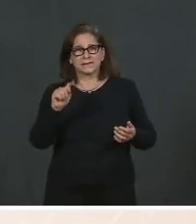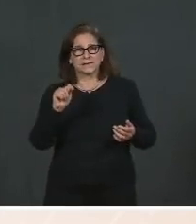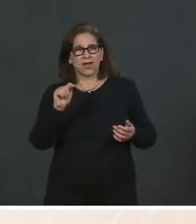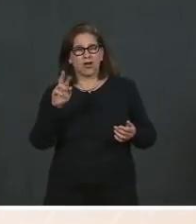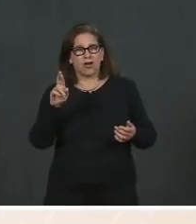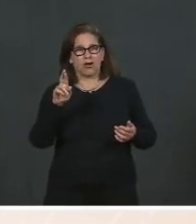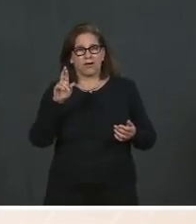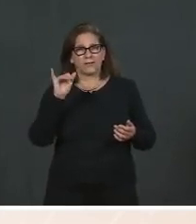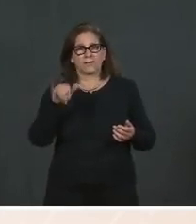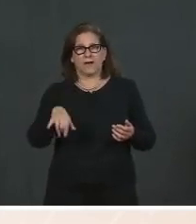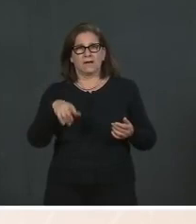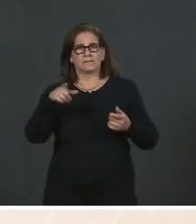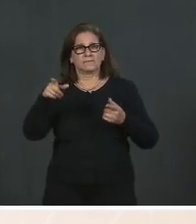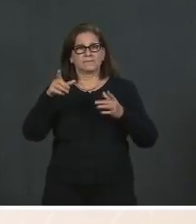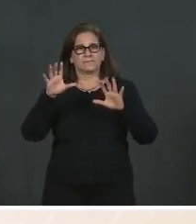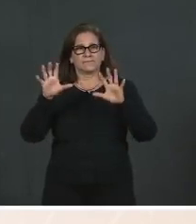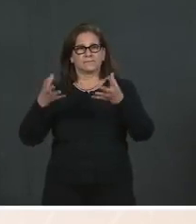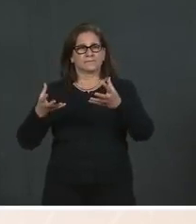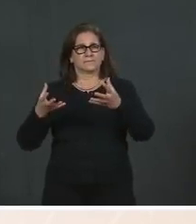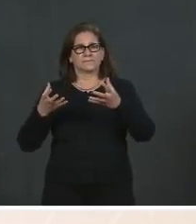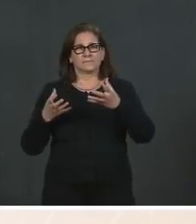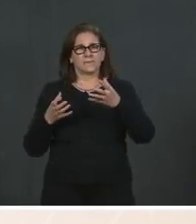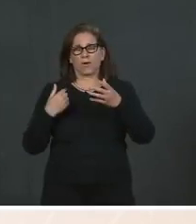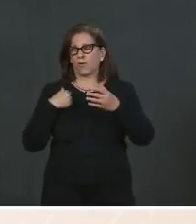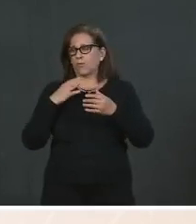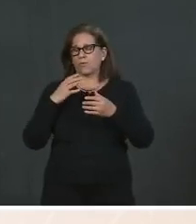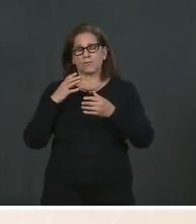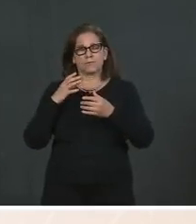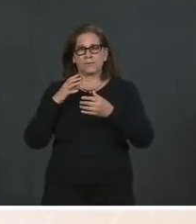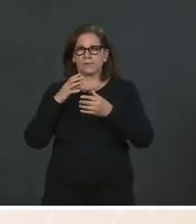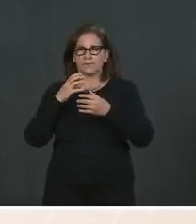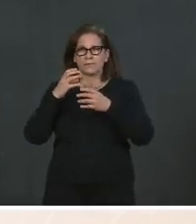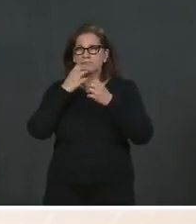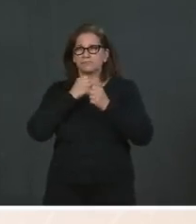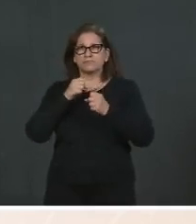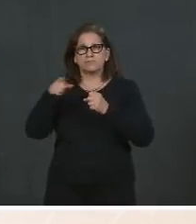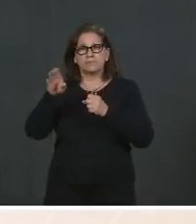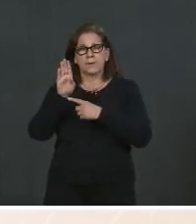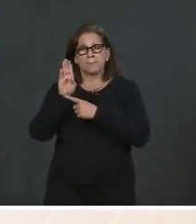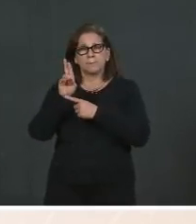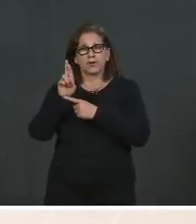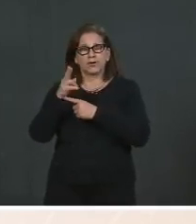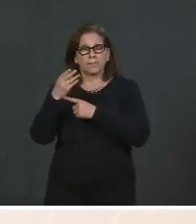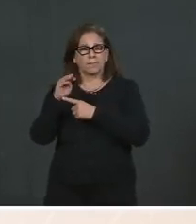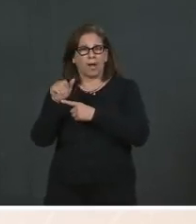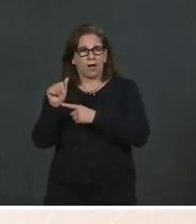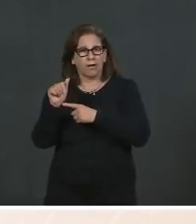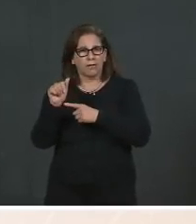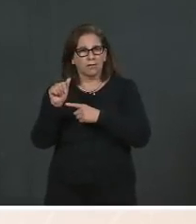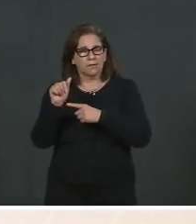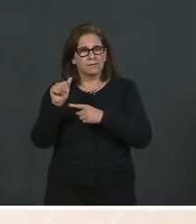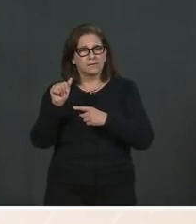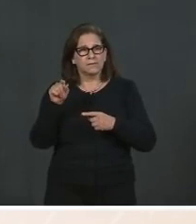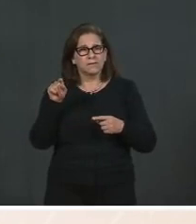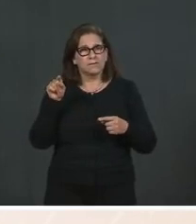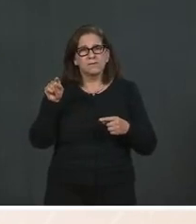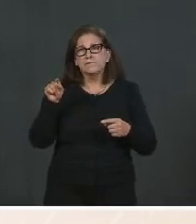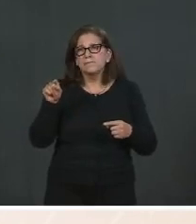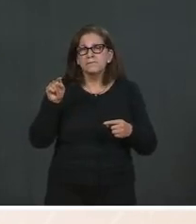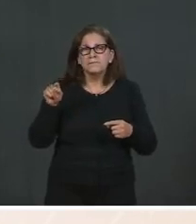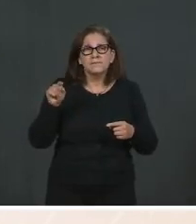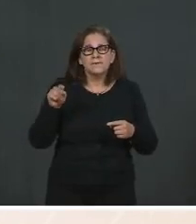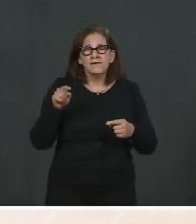under the 2013 Trade and Investment Framework Agreement, effective immediately. This suspension will remain in effect until the return of